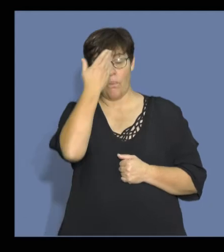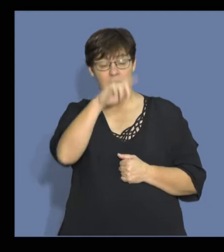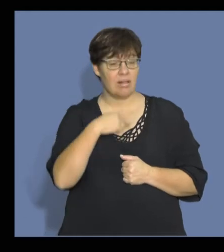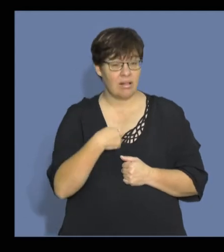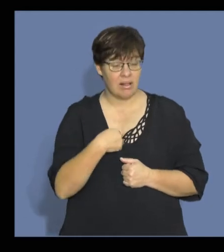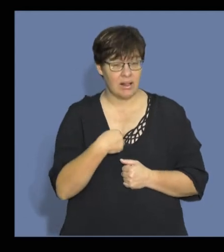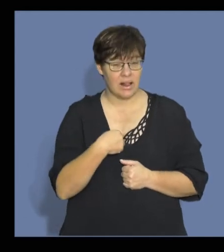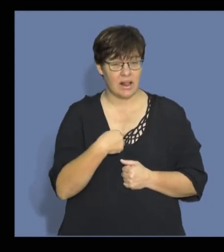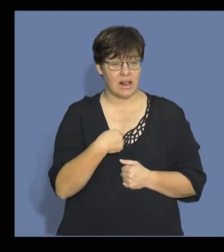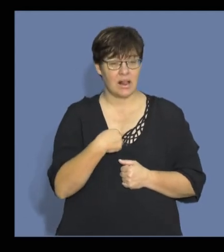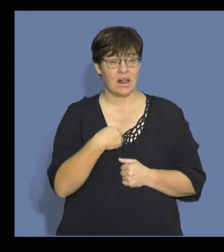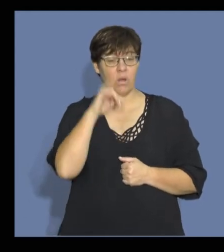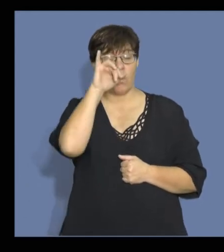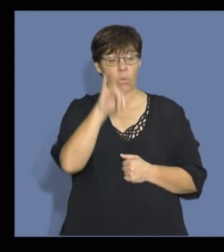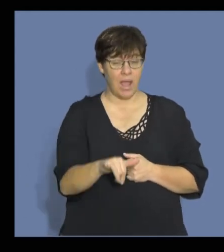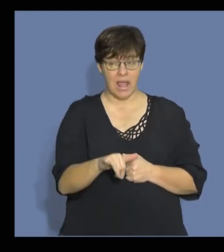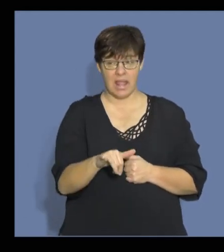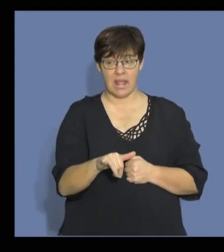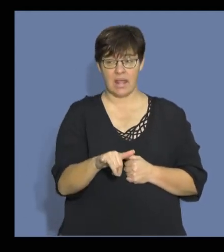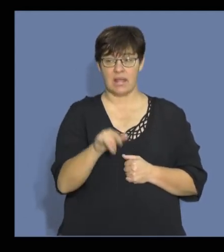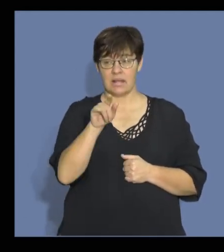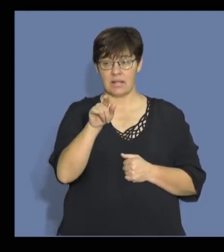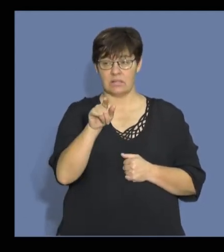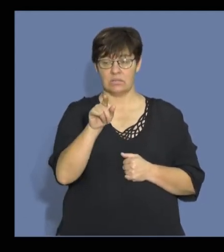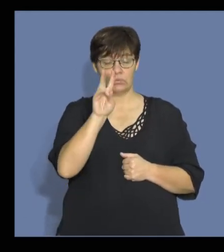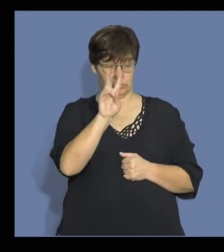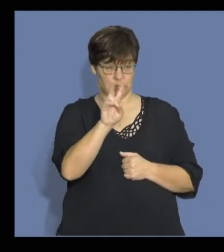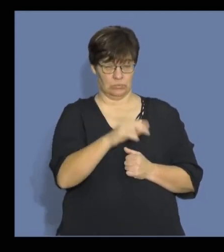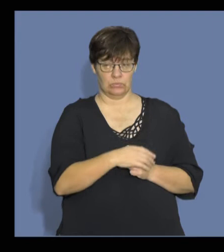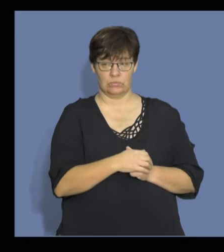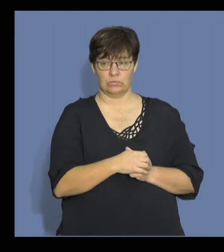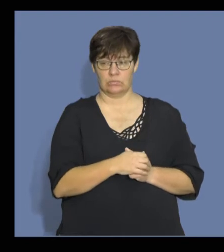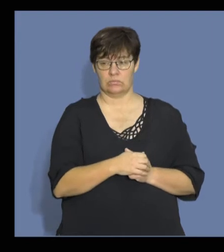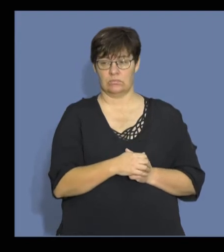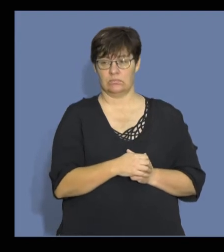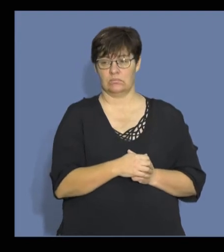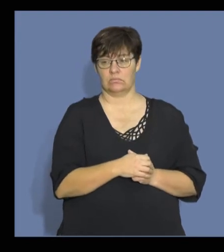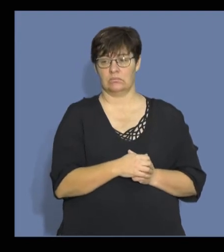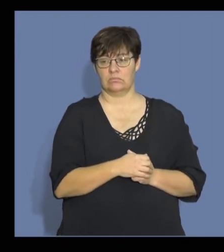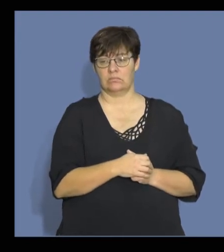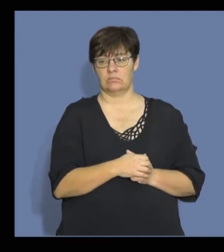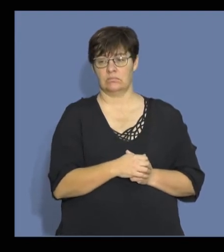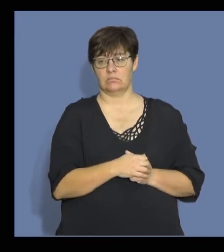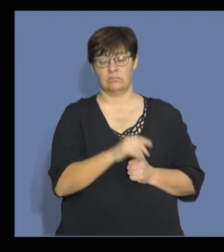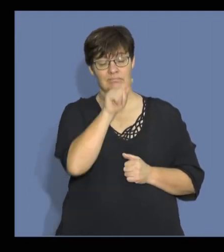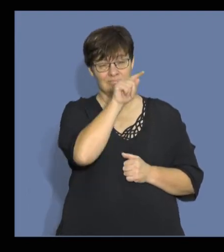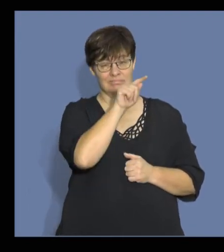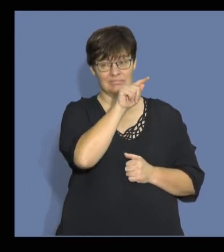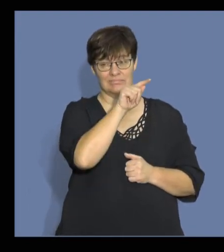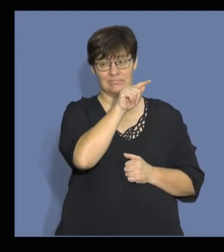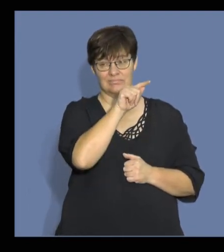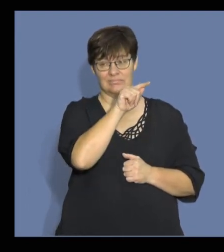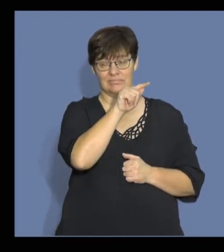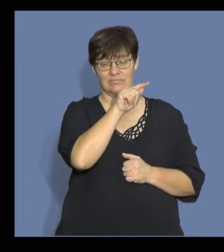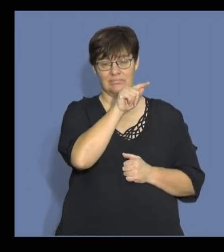do know that the y value of D is equal to 2. So this point